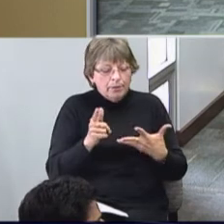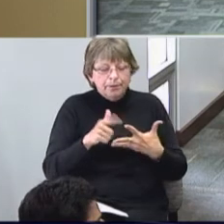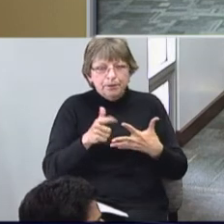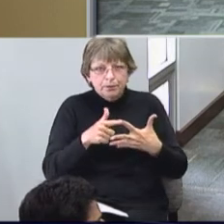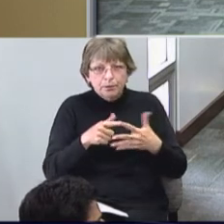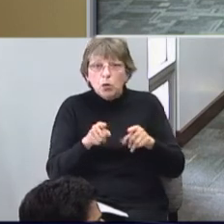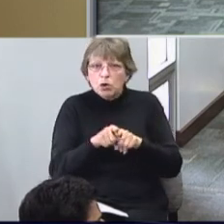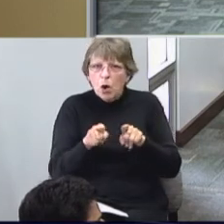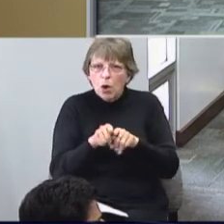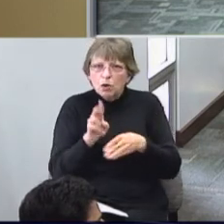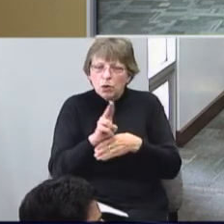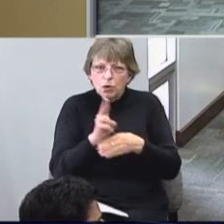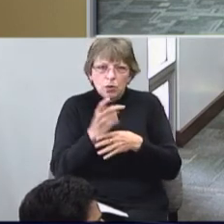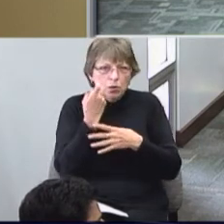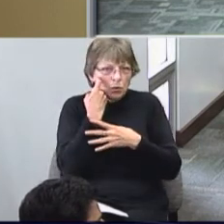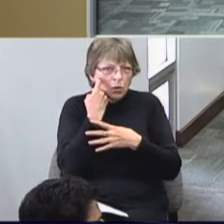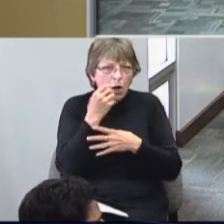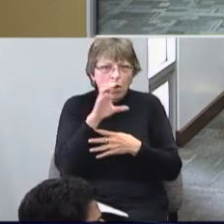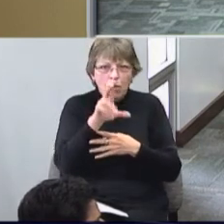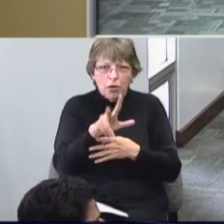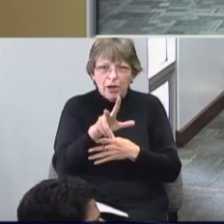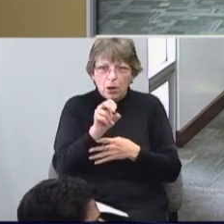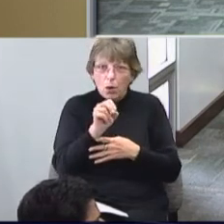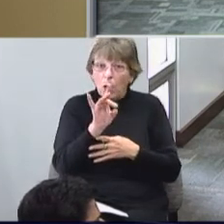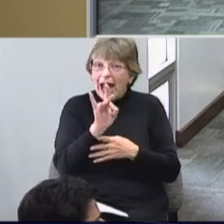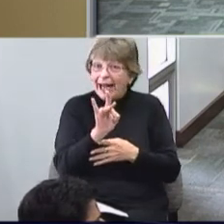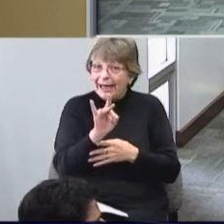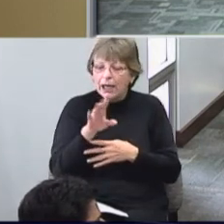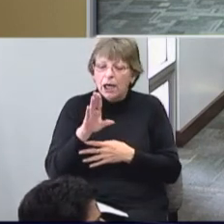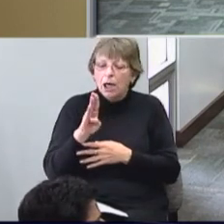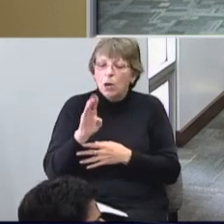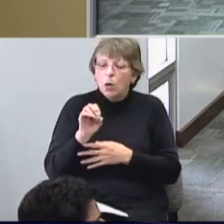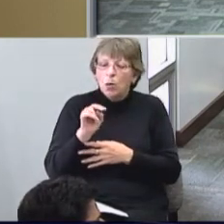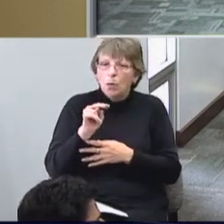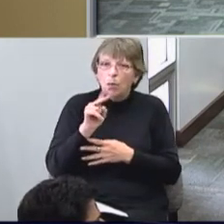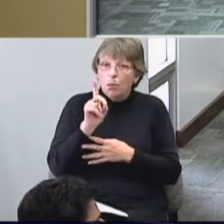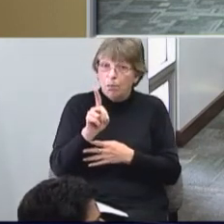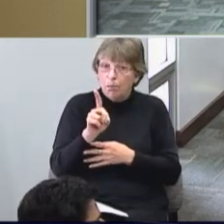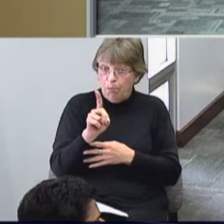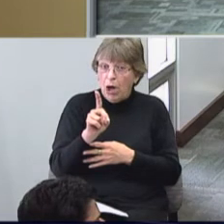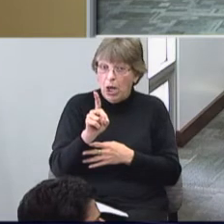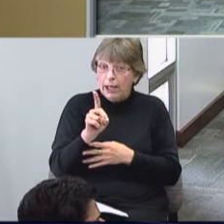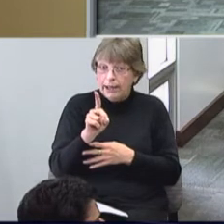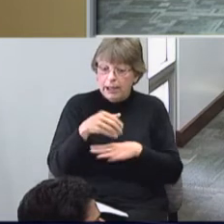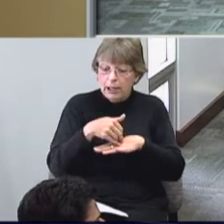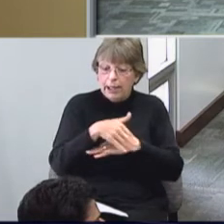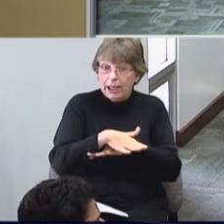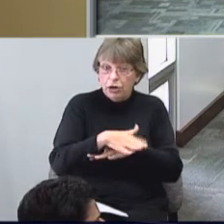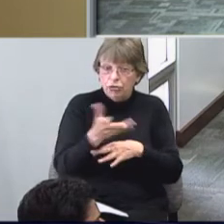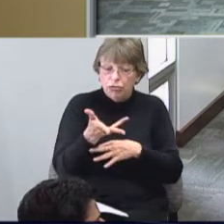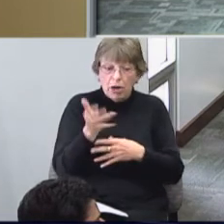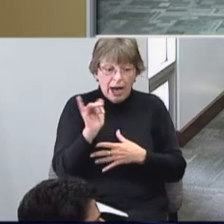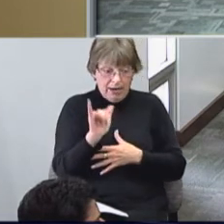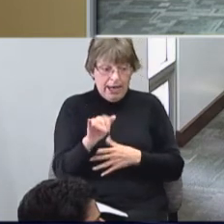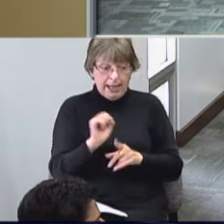on a recent 308 bond issue. And in that particular case,